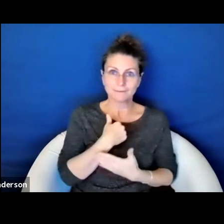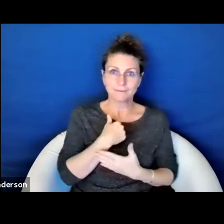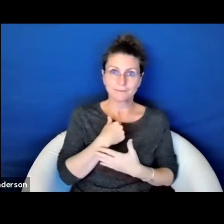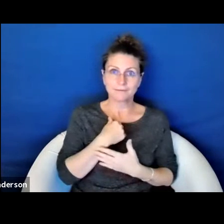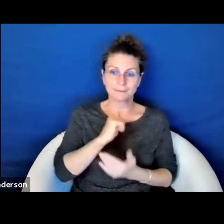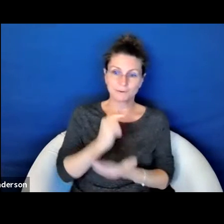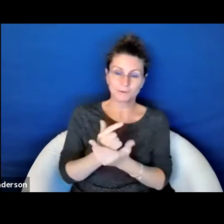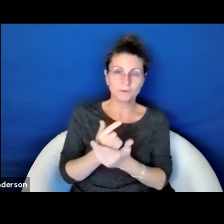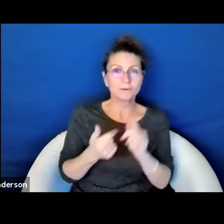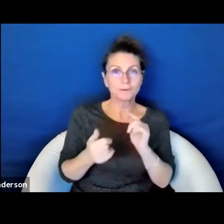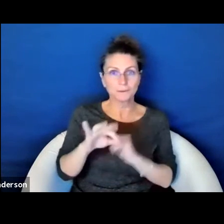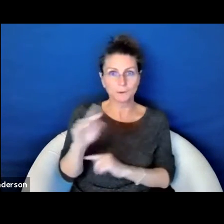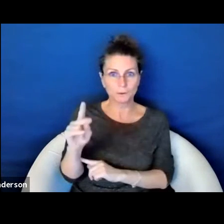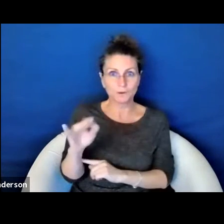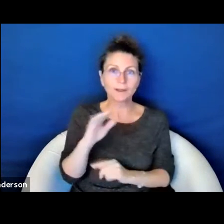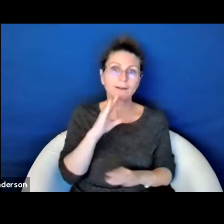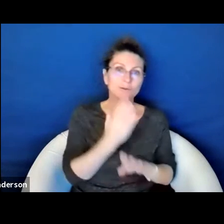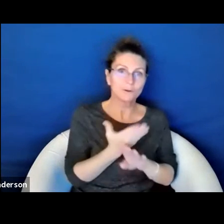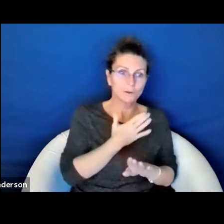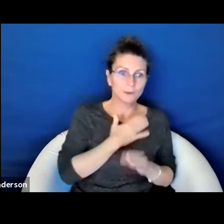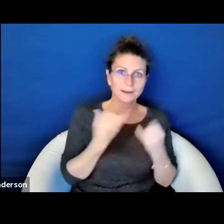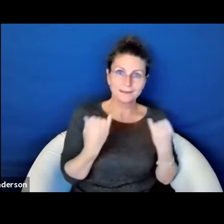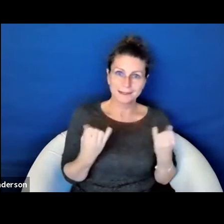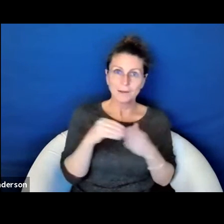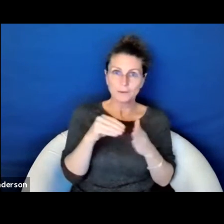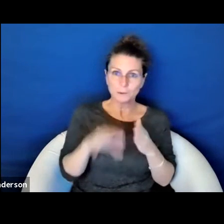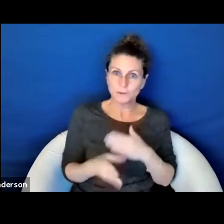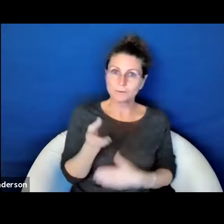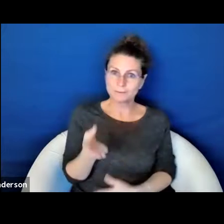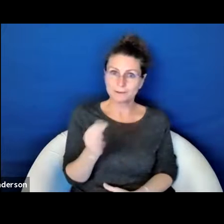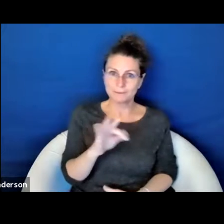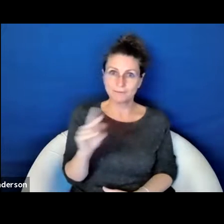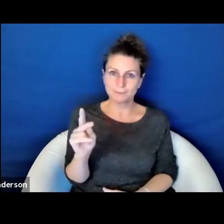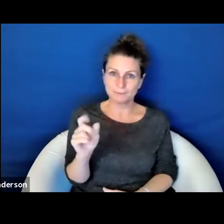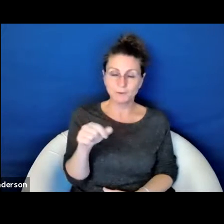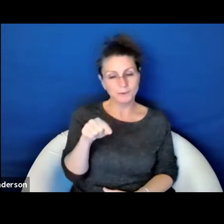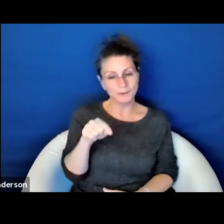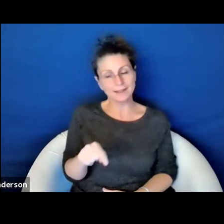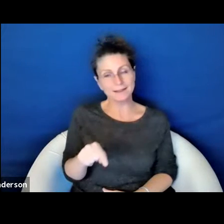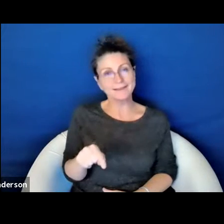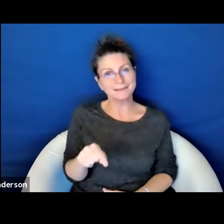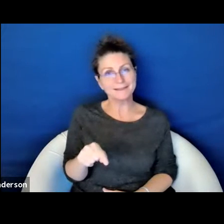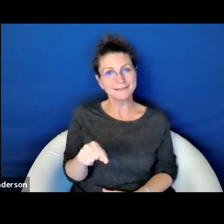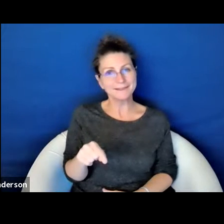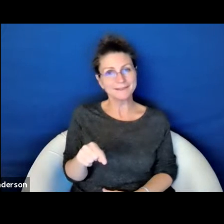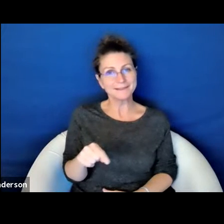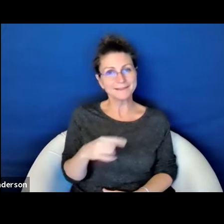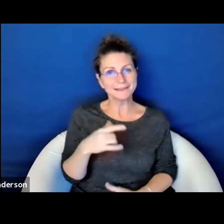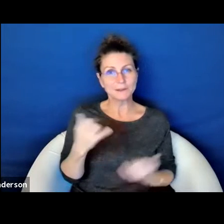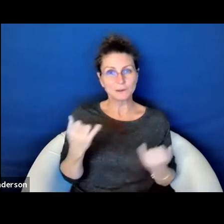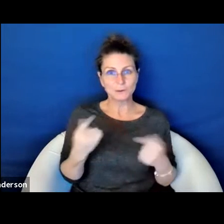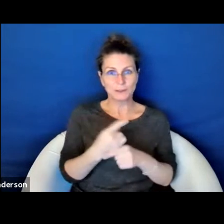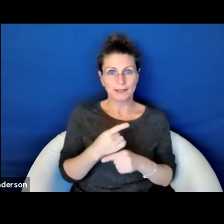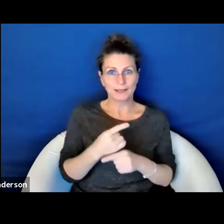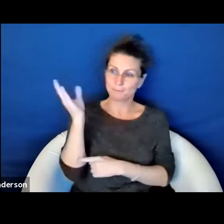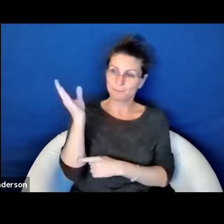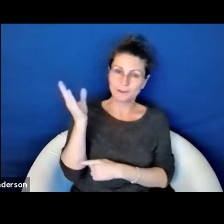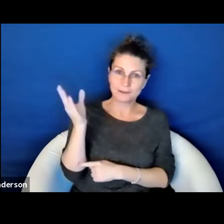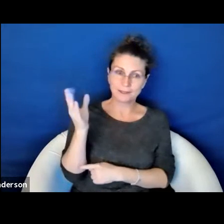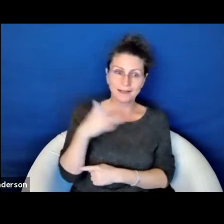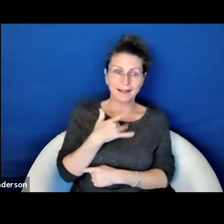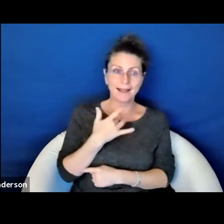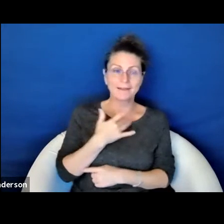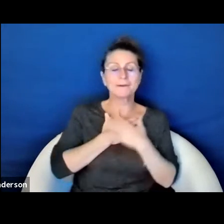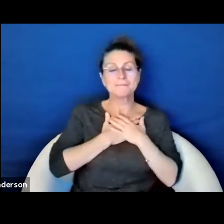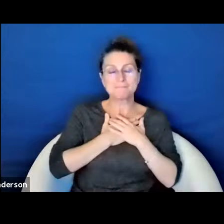now my daughter is a student of York University. So this is, talking today is my kind of getting